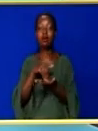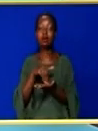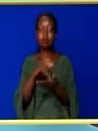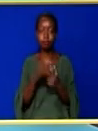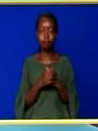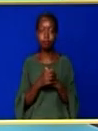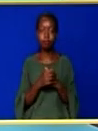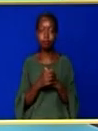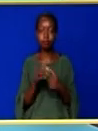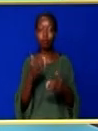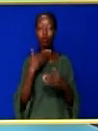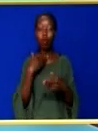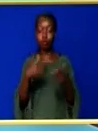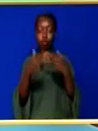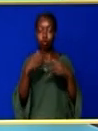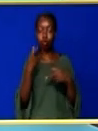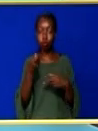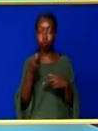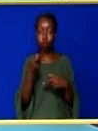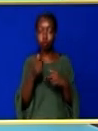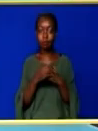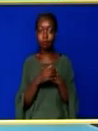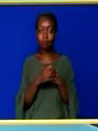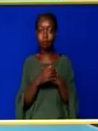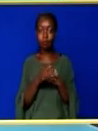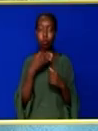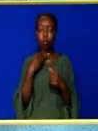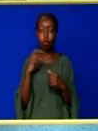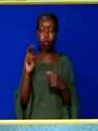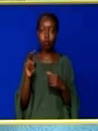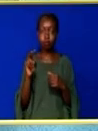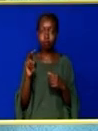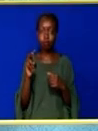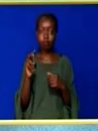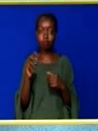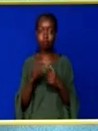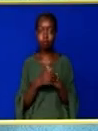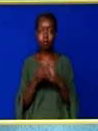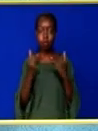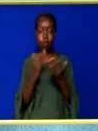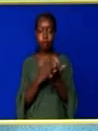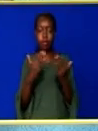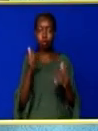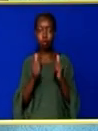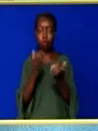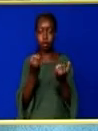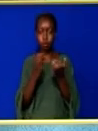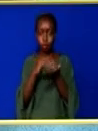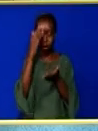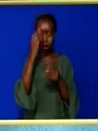Yes. Yeah, a recap, because we need to go back to see. So some of the things we need to learn out of this